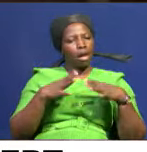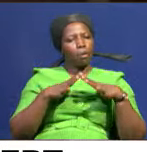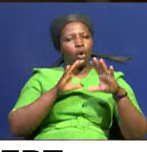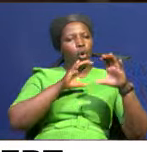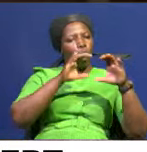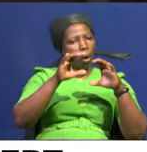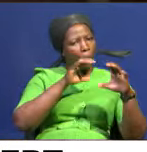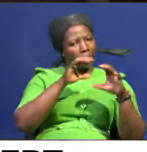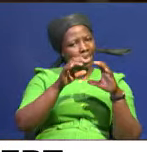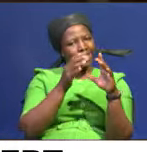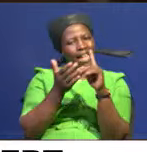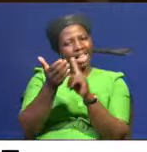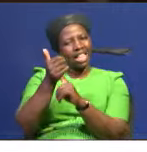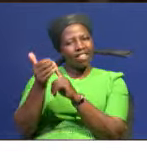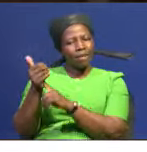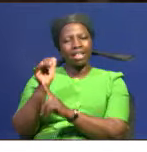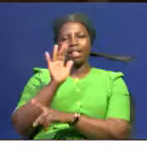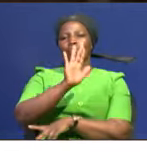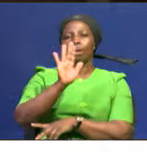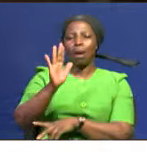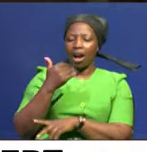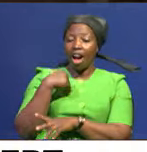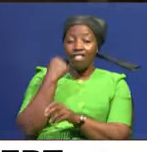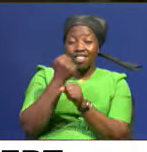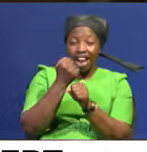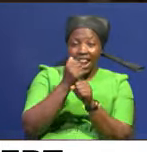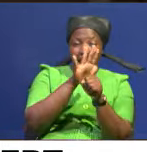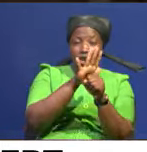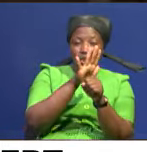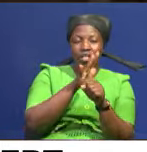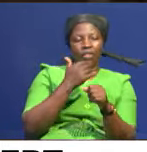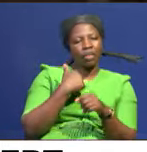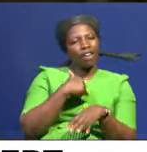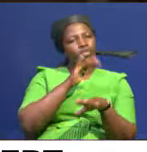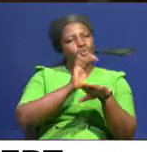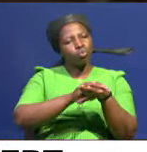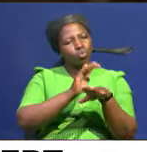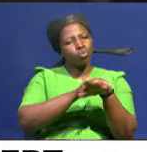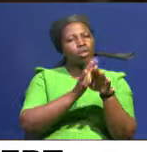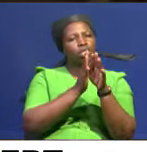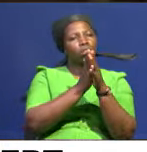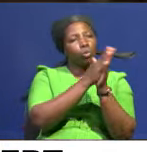achievements. We've done a lot. We've got good stories.